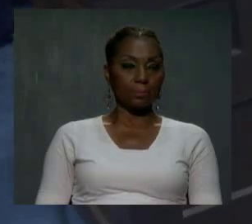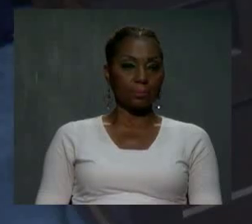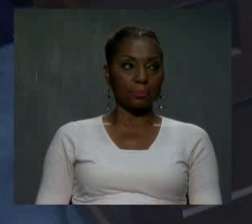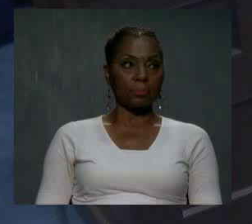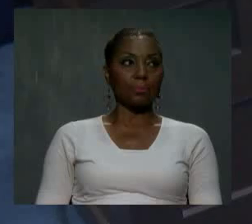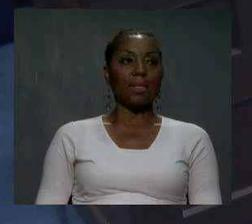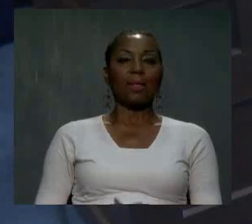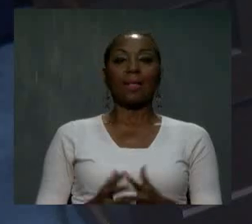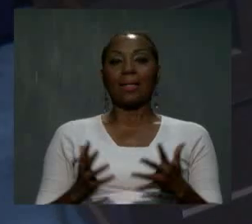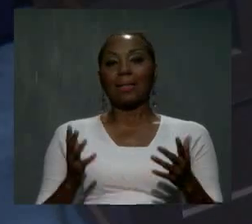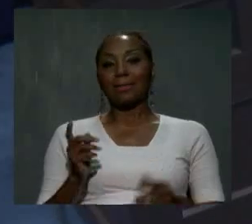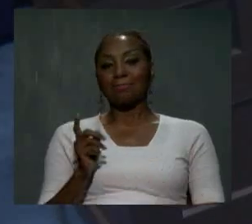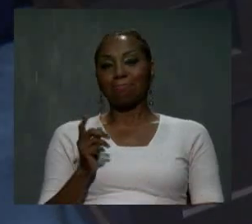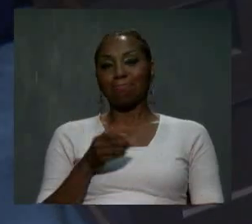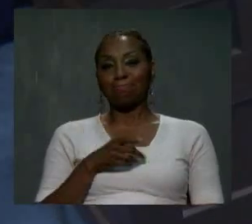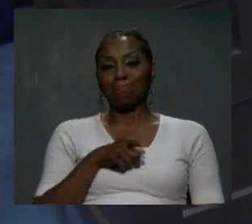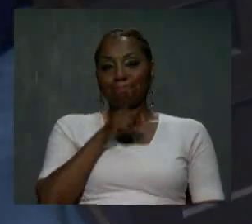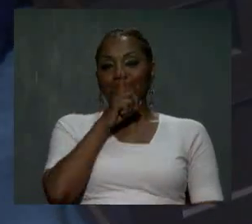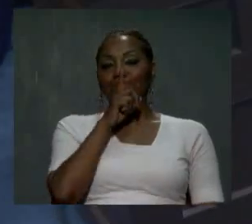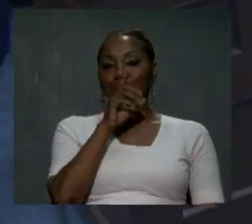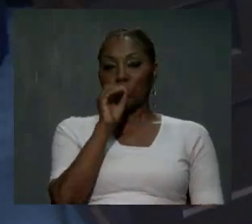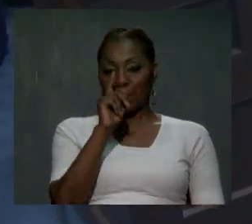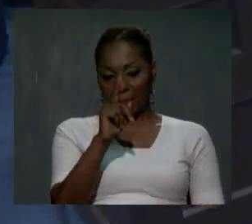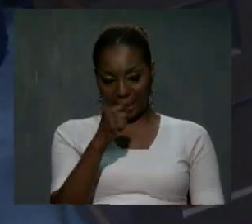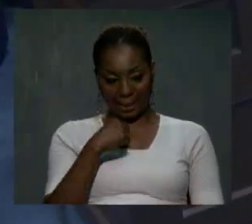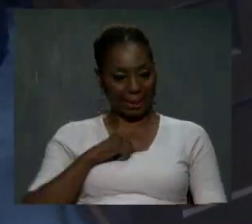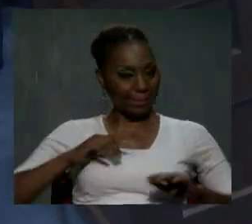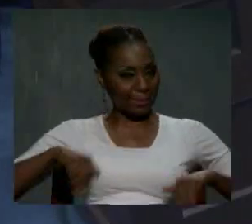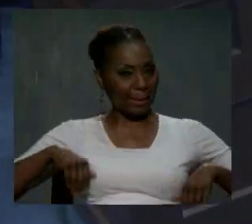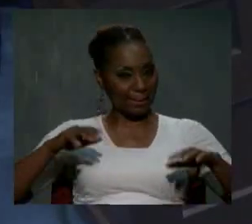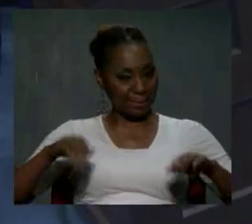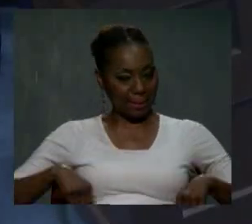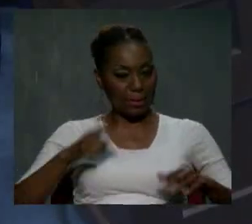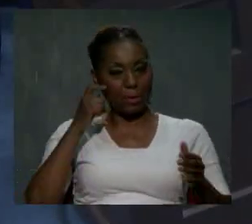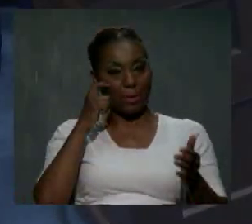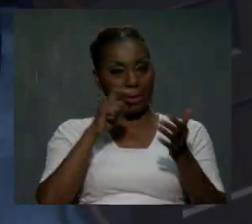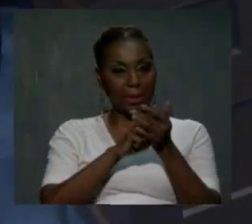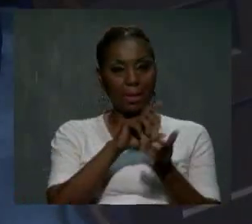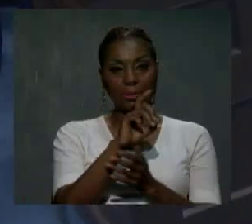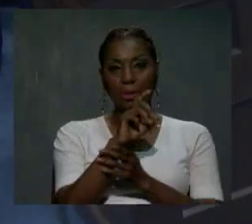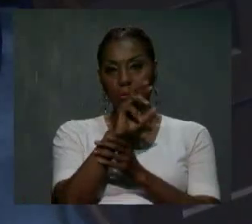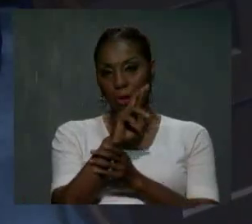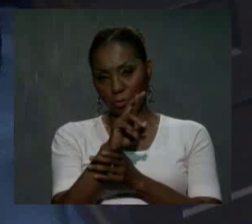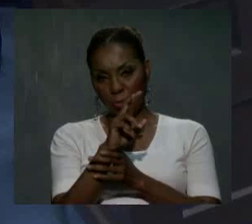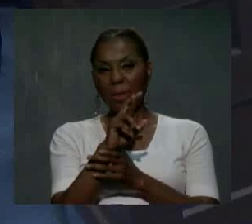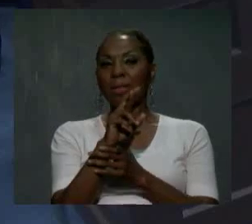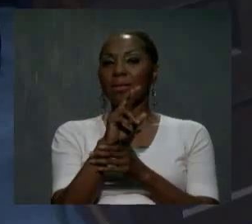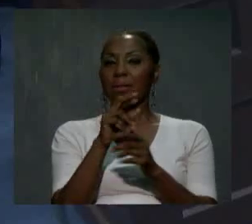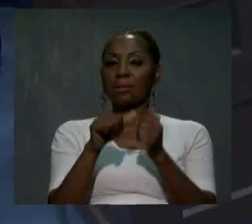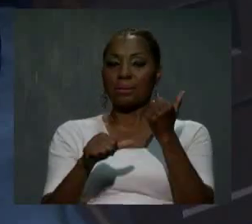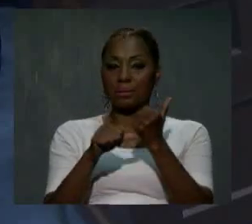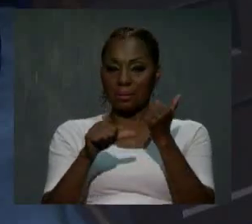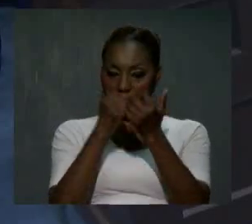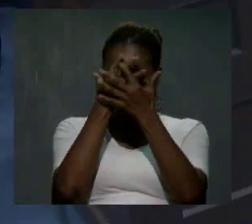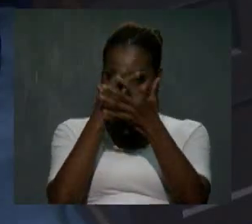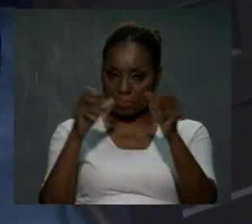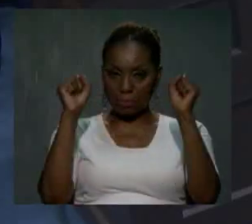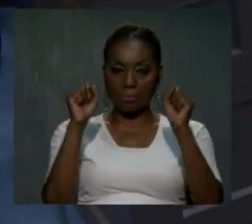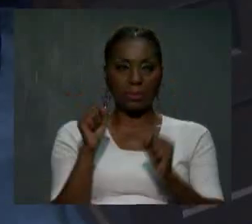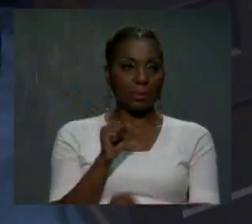I was remiss in recognizing Dr. Sadie Mitchell, who is here, the Associate Superintendent of Elementary Schools.